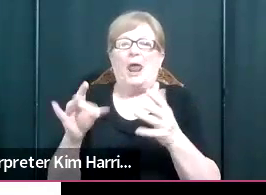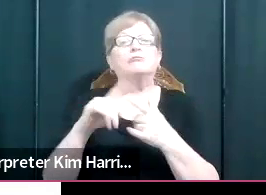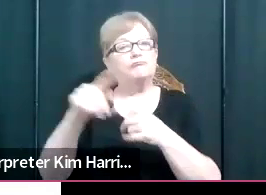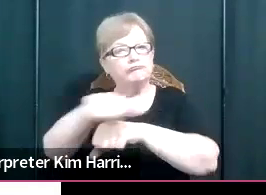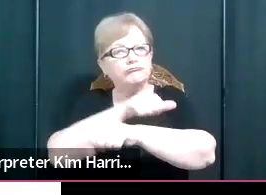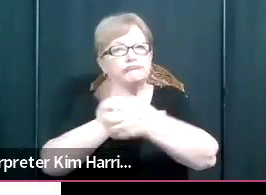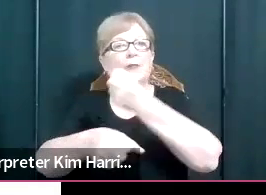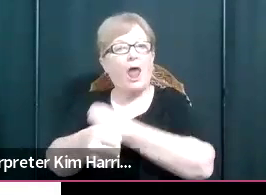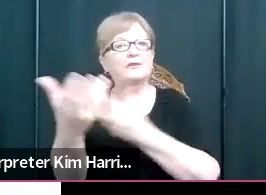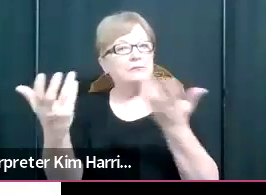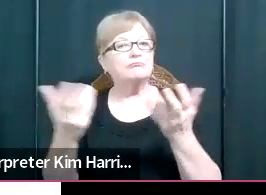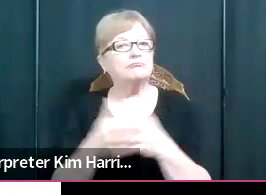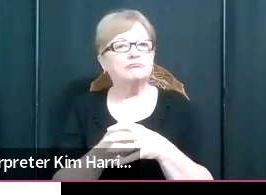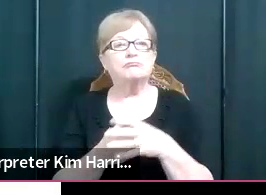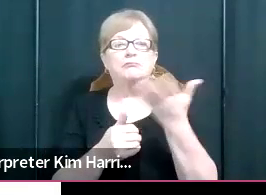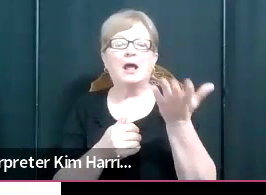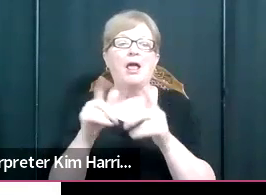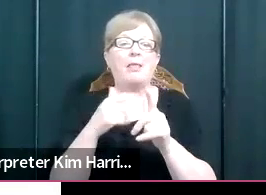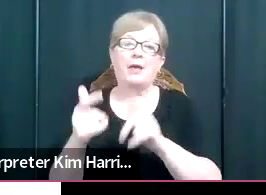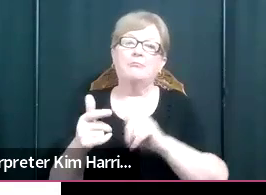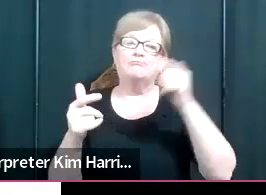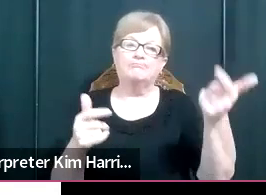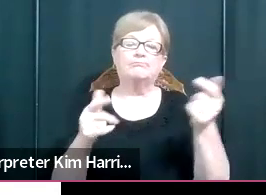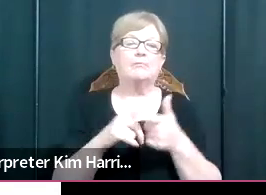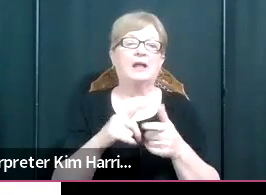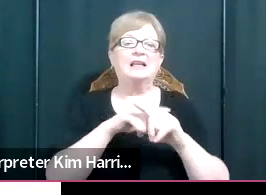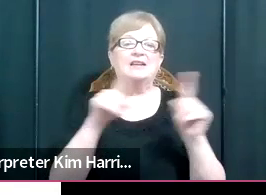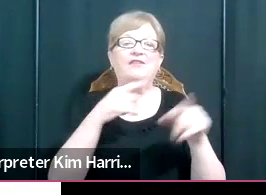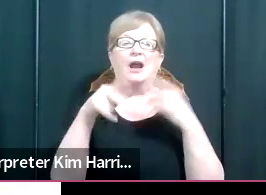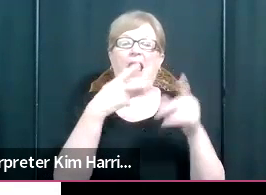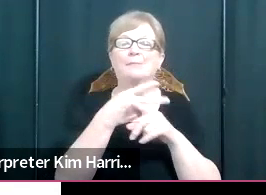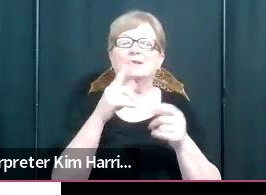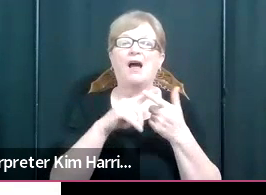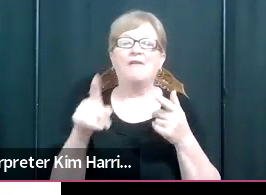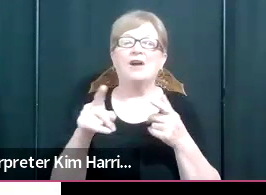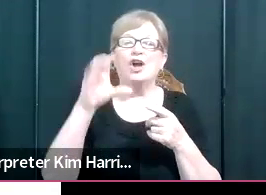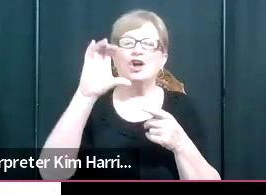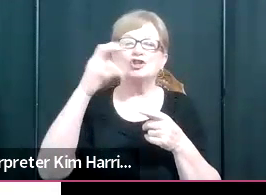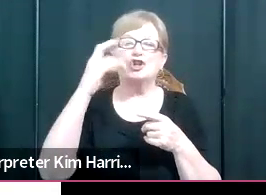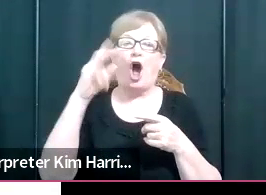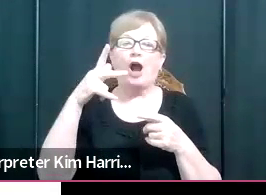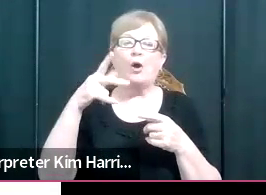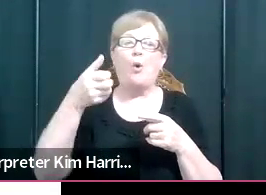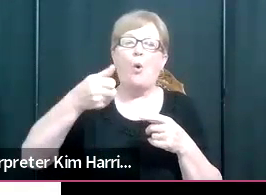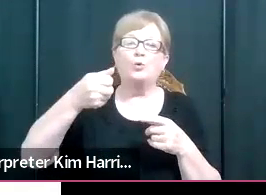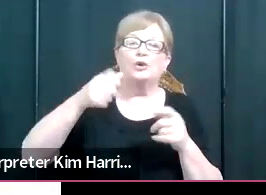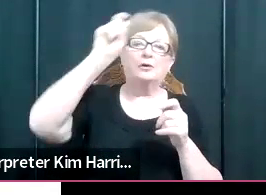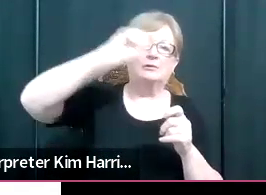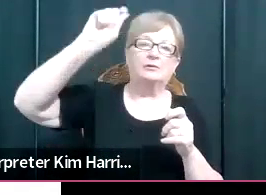gloves for that. And then it looks like we just have some different types of chalk holders next to that too.